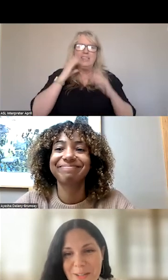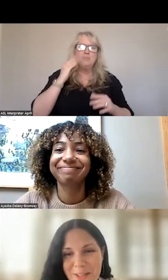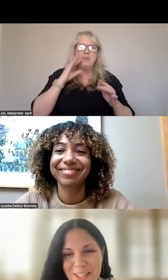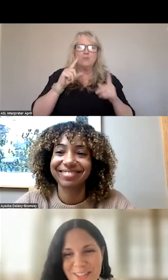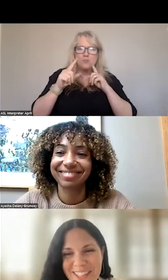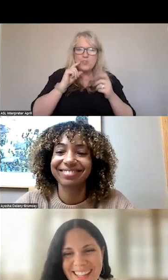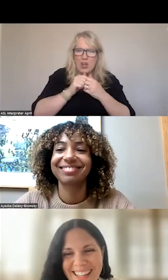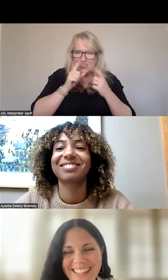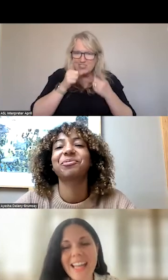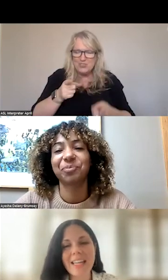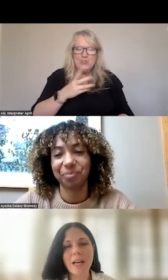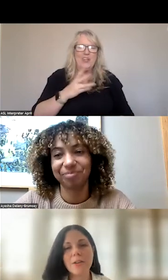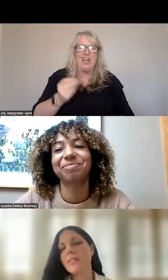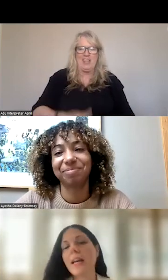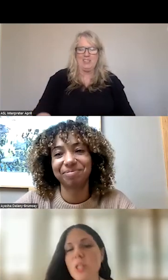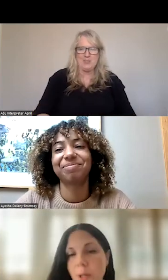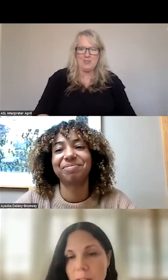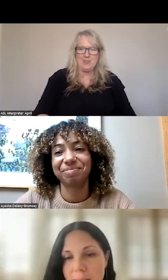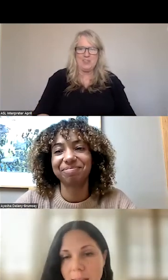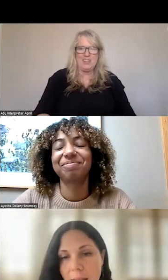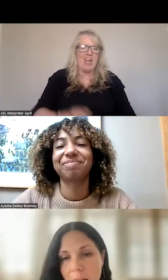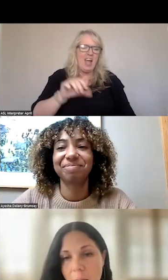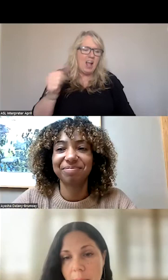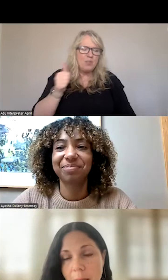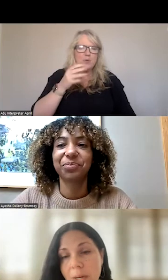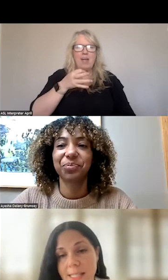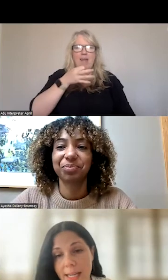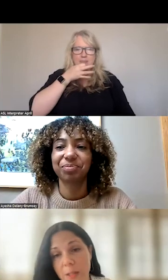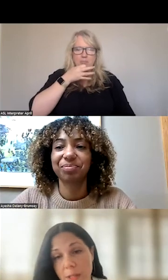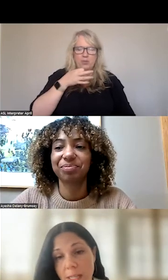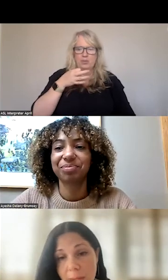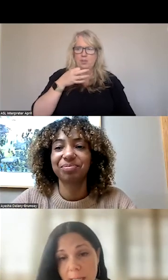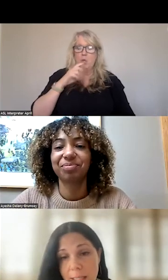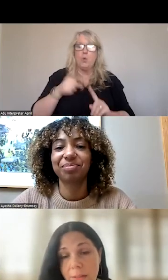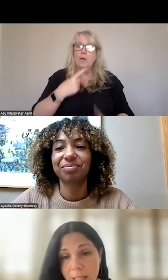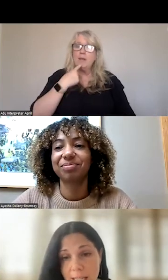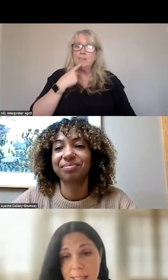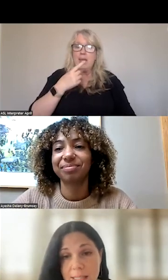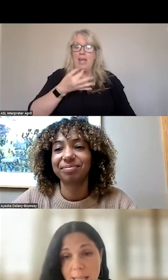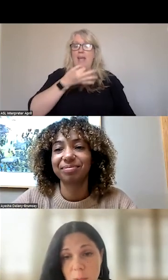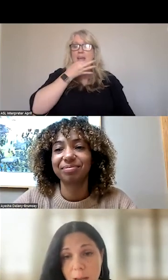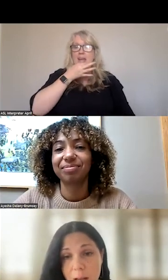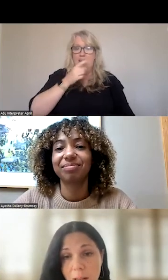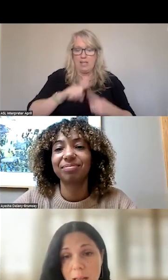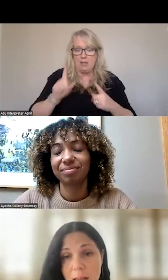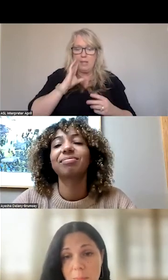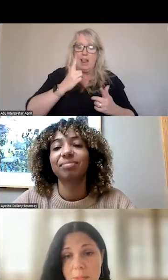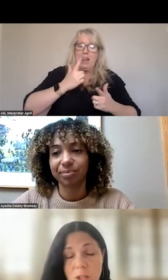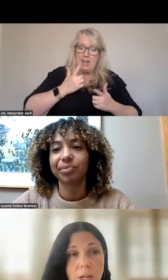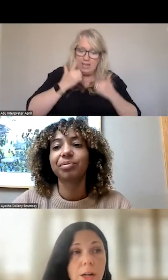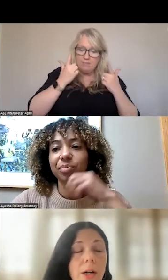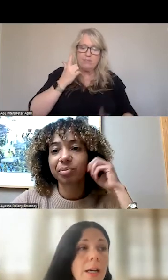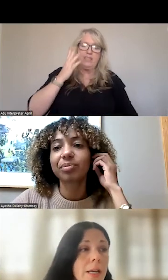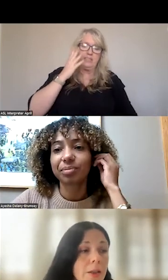I interviewed you and others, experts. And when I say experts, I mean lived lens as well,